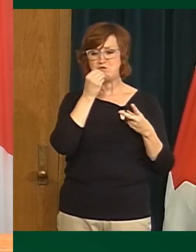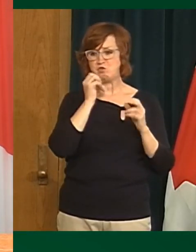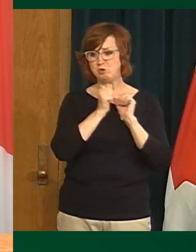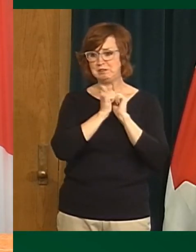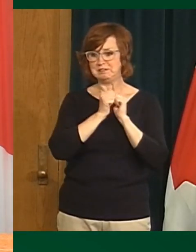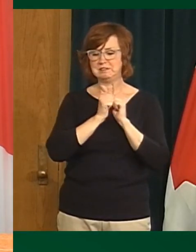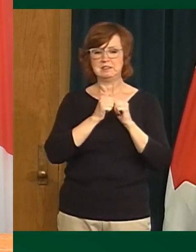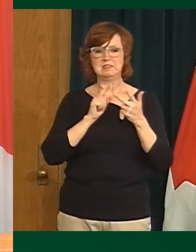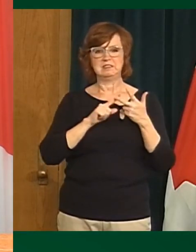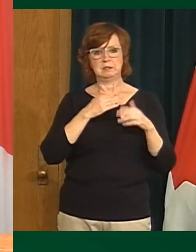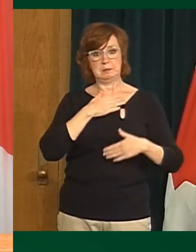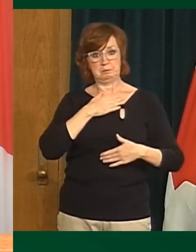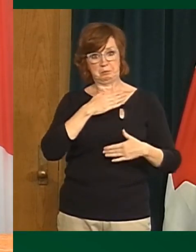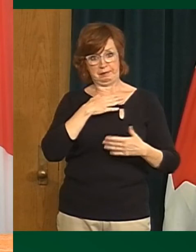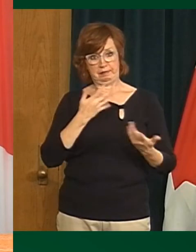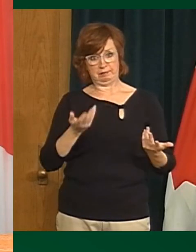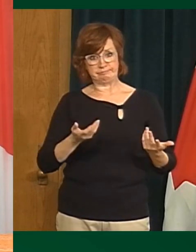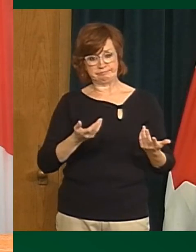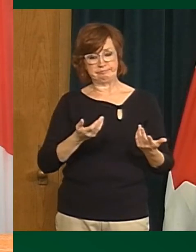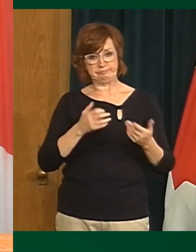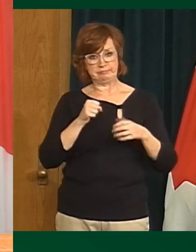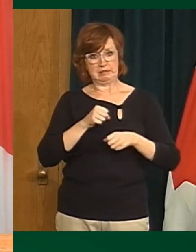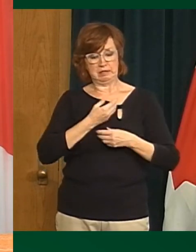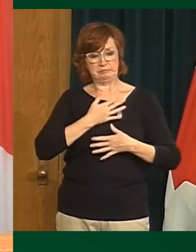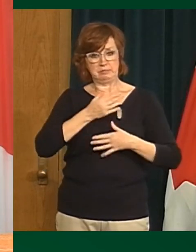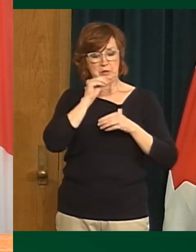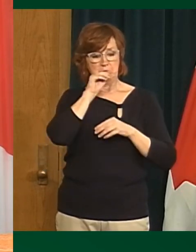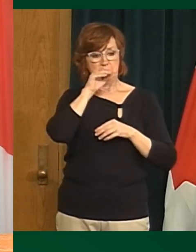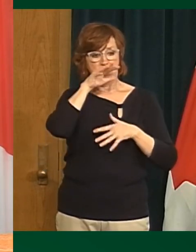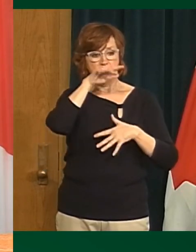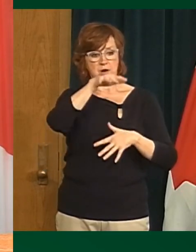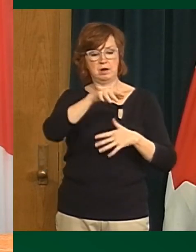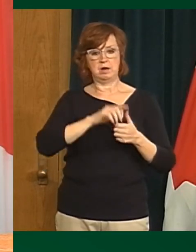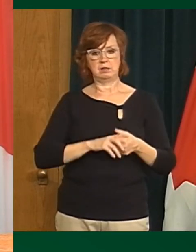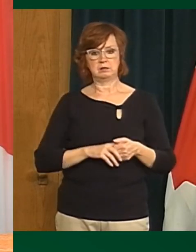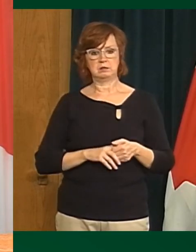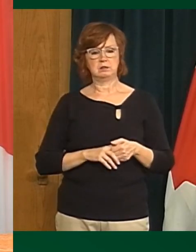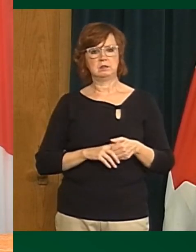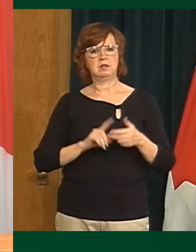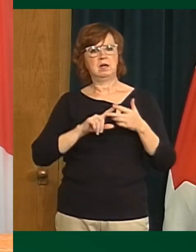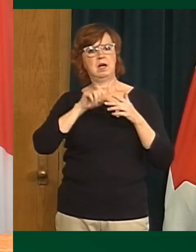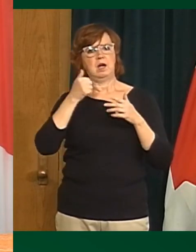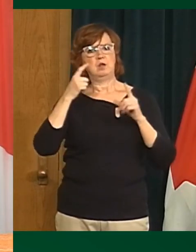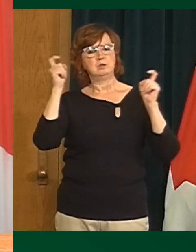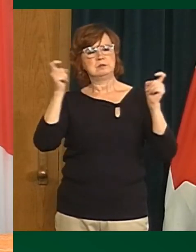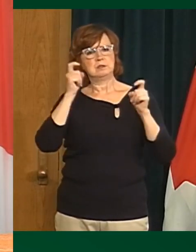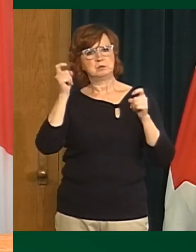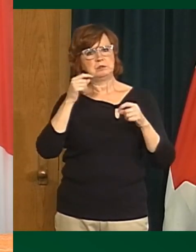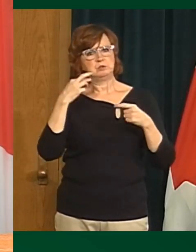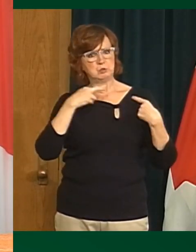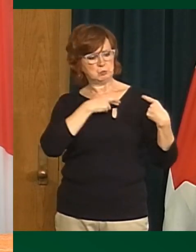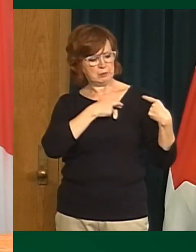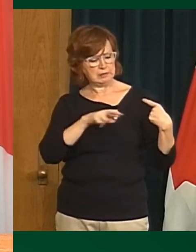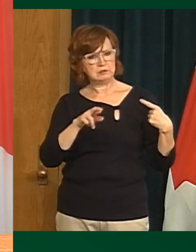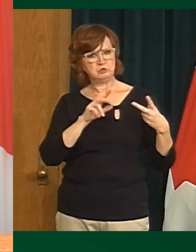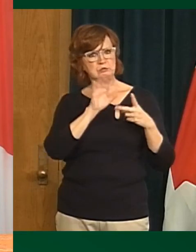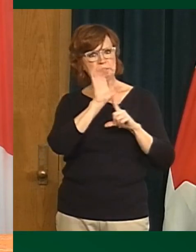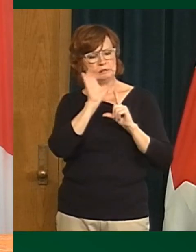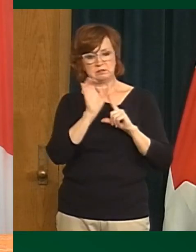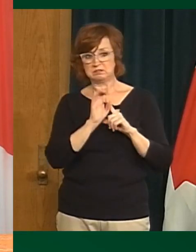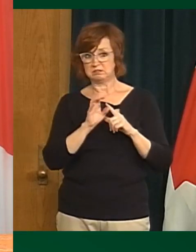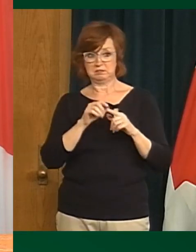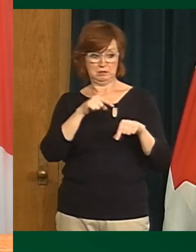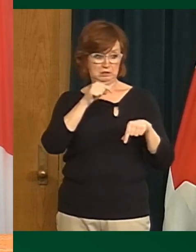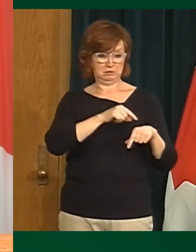it's around grieving or other cultural or religious ceremonies, transmission has happened throughout the world,